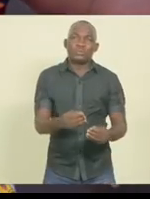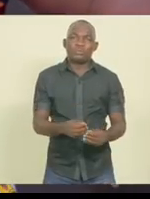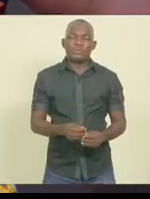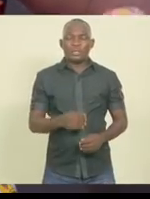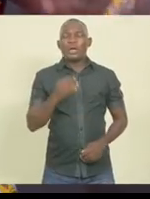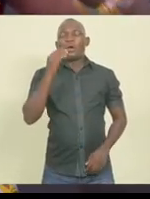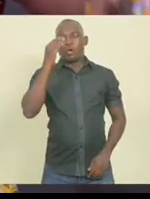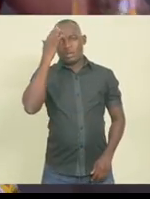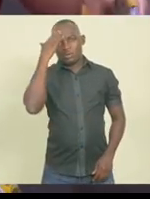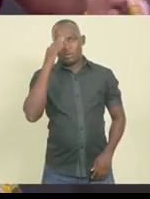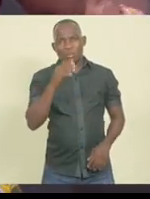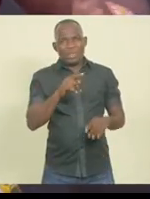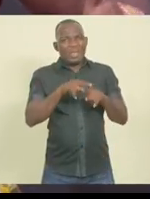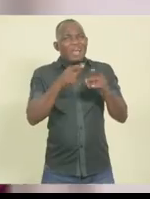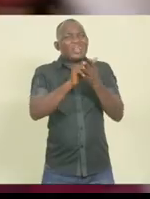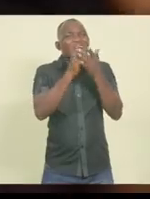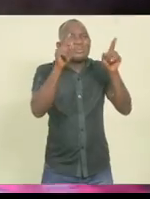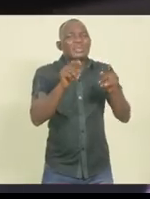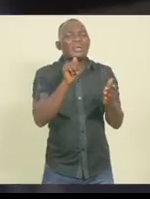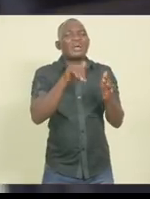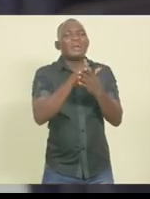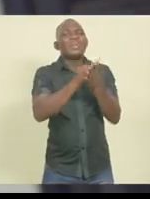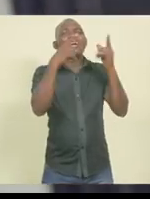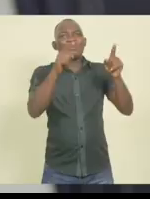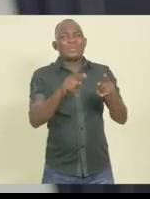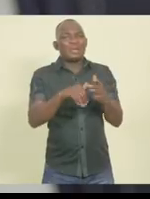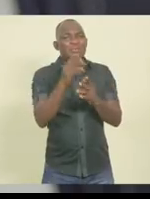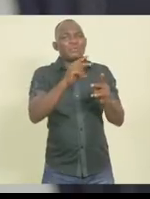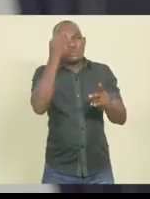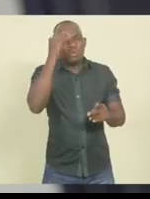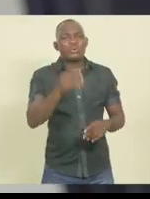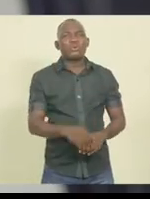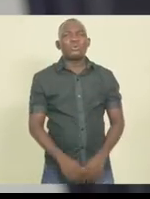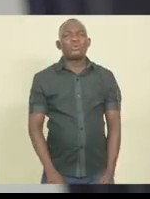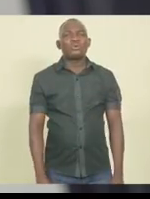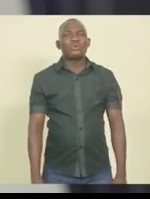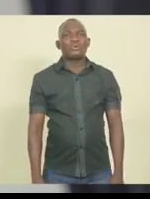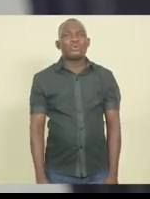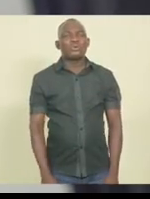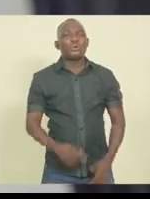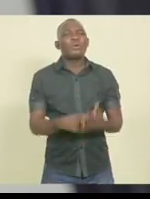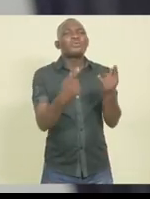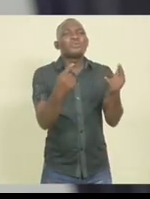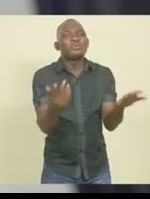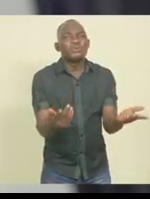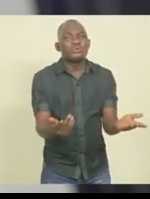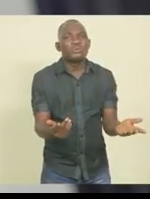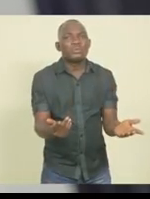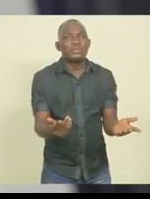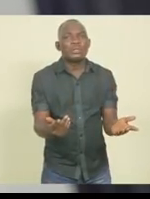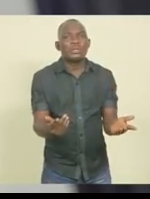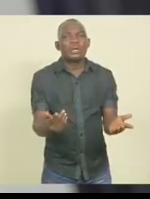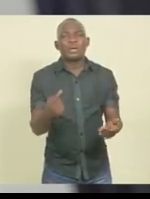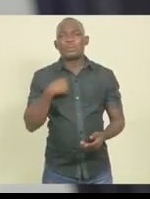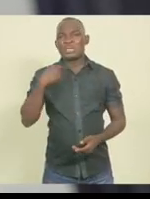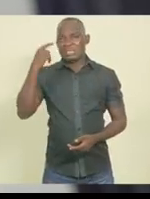you will. But how did this happen? I mean, how did they know they were there? And what are we going to do? I